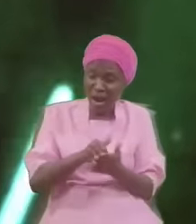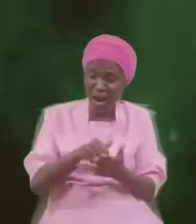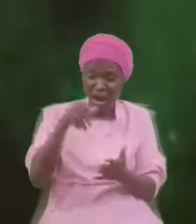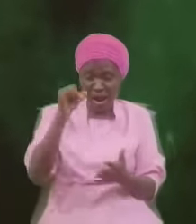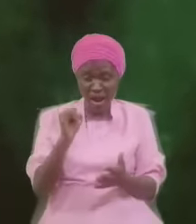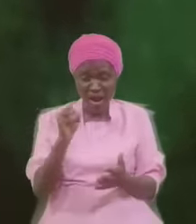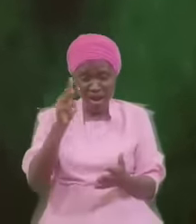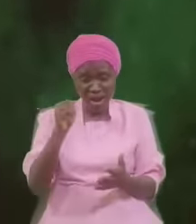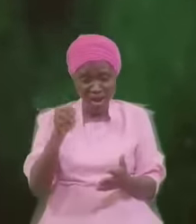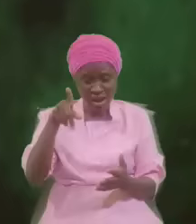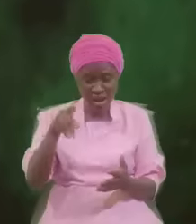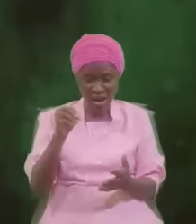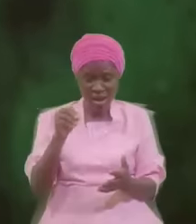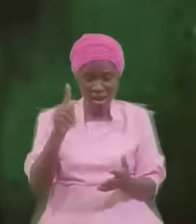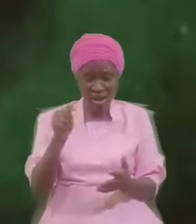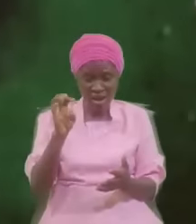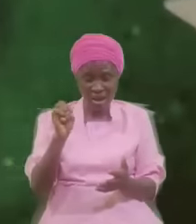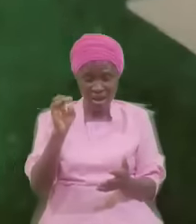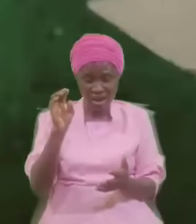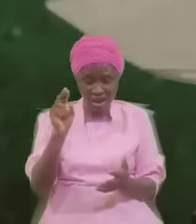he'll take the impotence away.